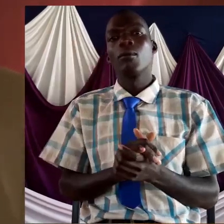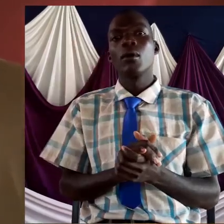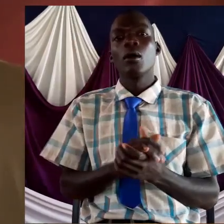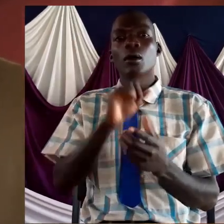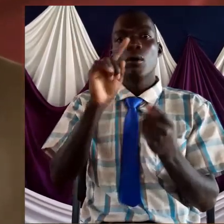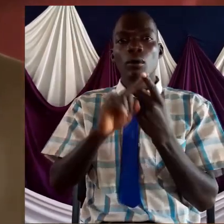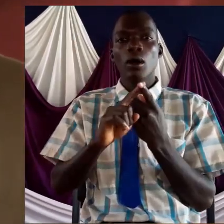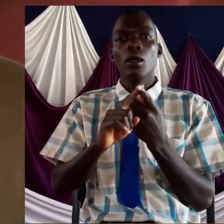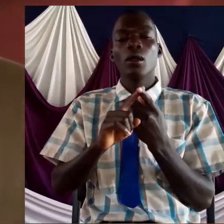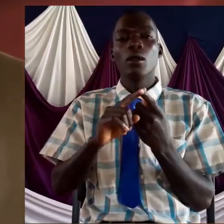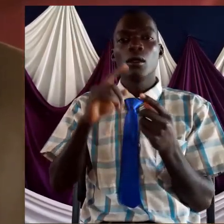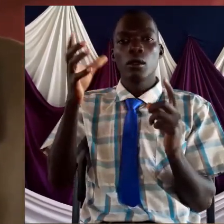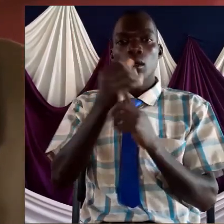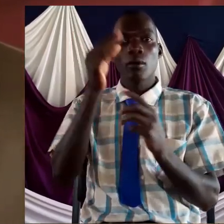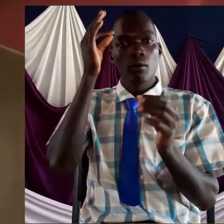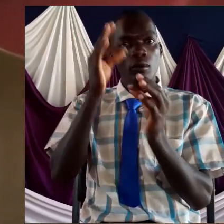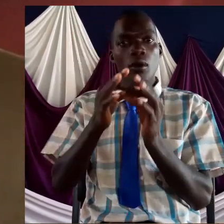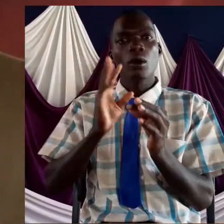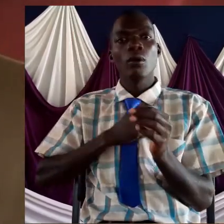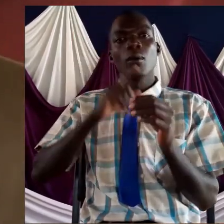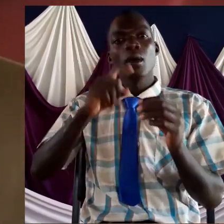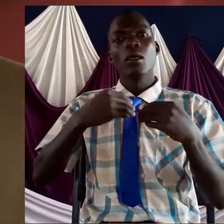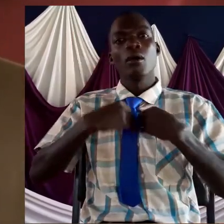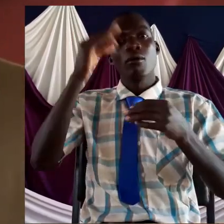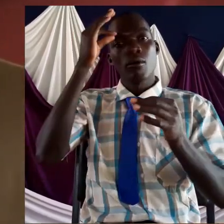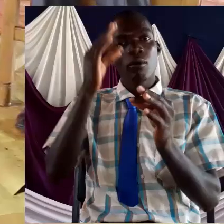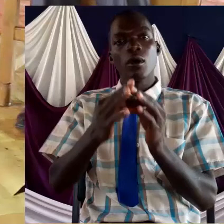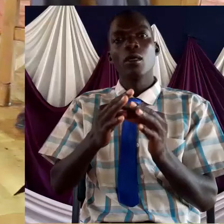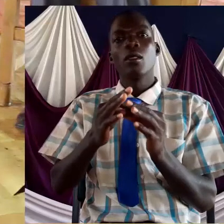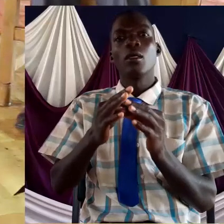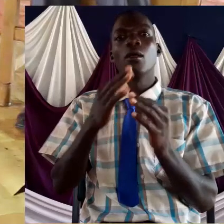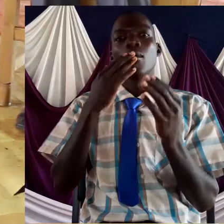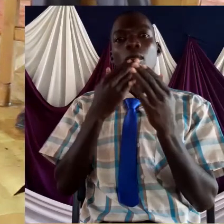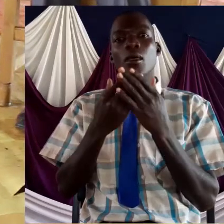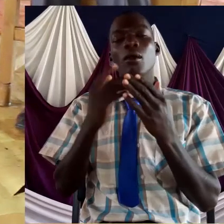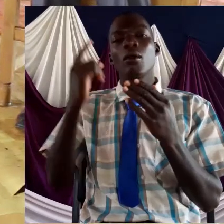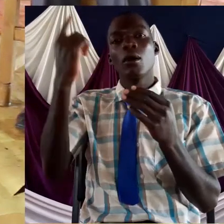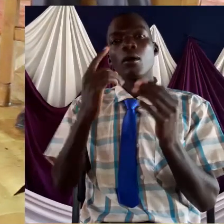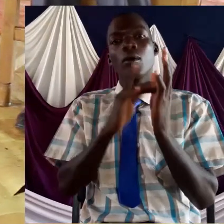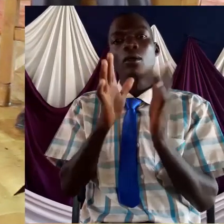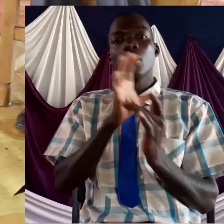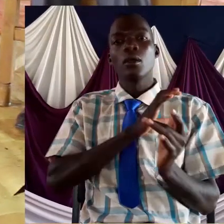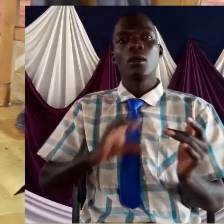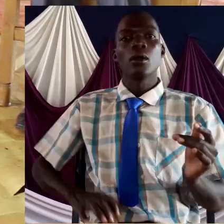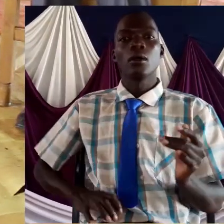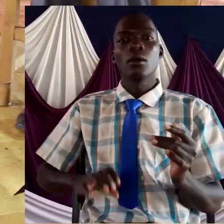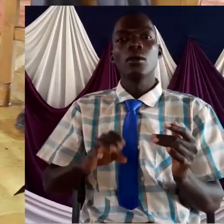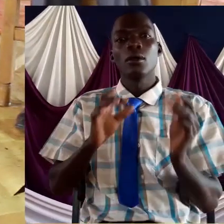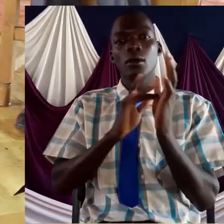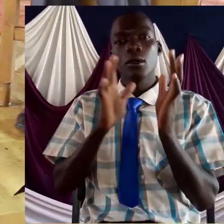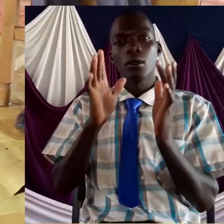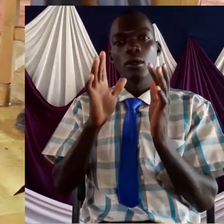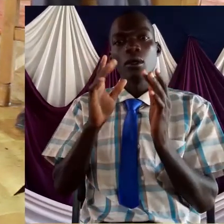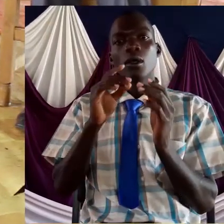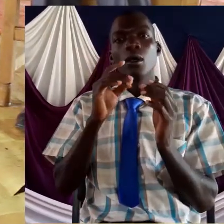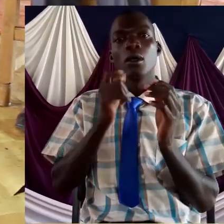And when they get fulfilled, let us have our faith rooted in Christ, because his coming is near. Sister Beatrice, pray